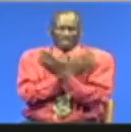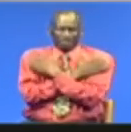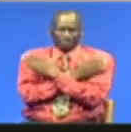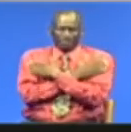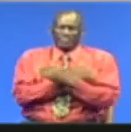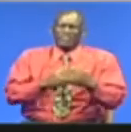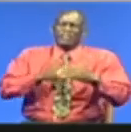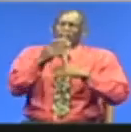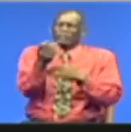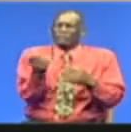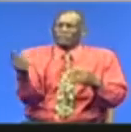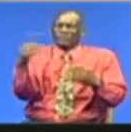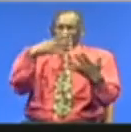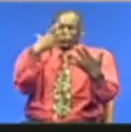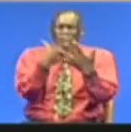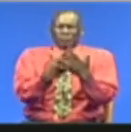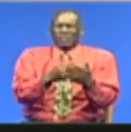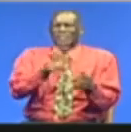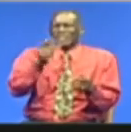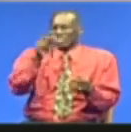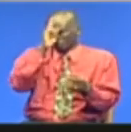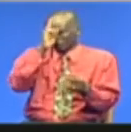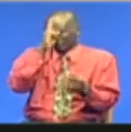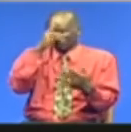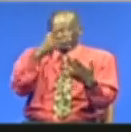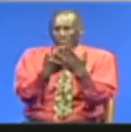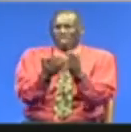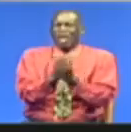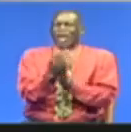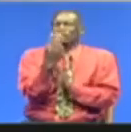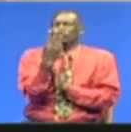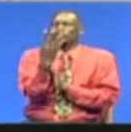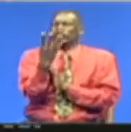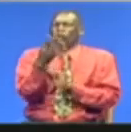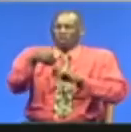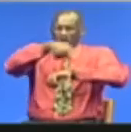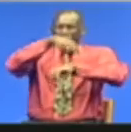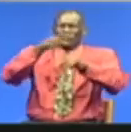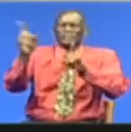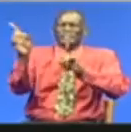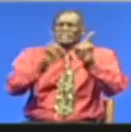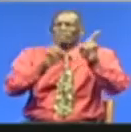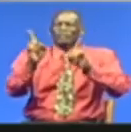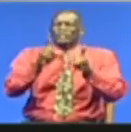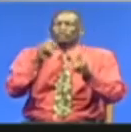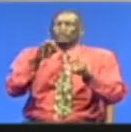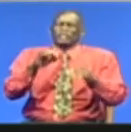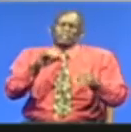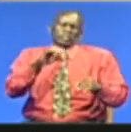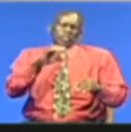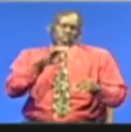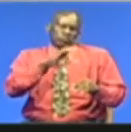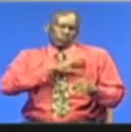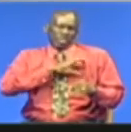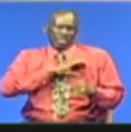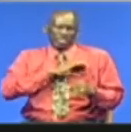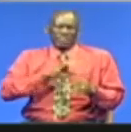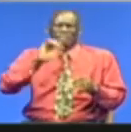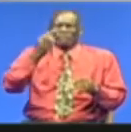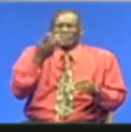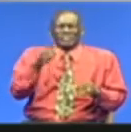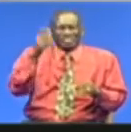days in custody in Kenyan police cells and almost 24 hours en route to his adopted country, the first thing on his mind, as